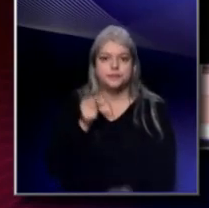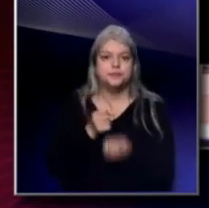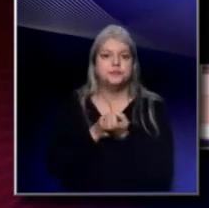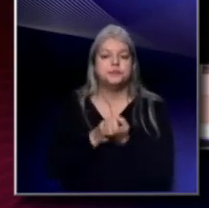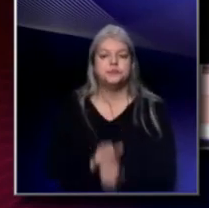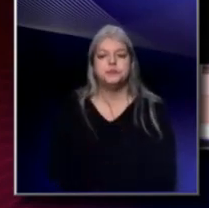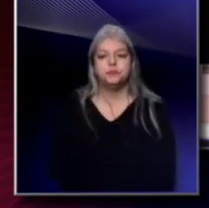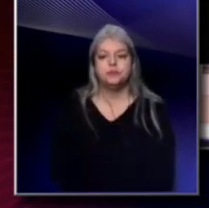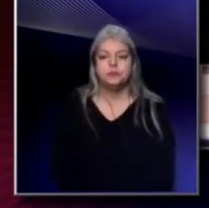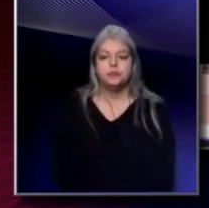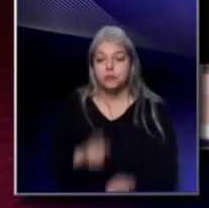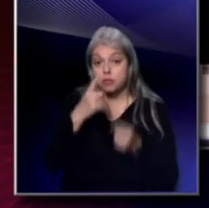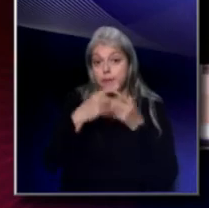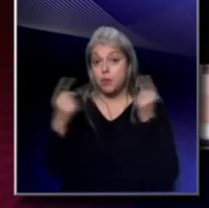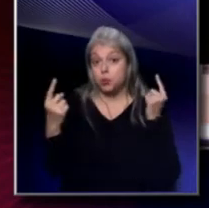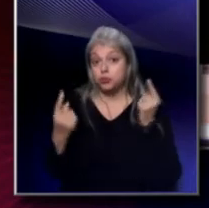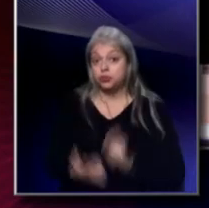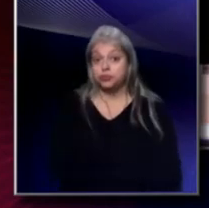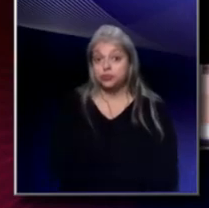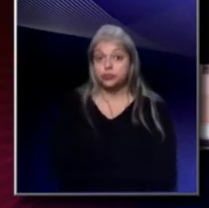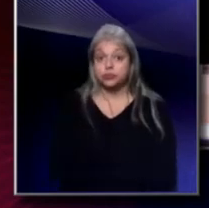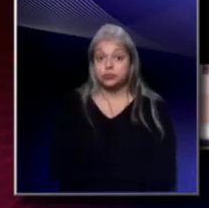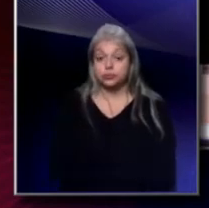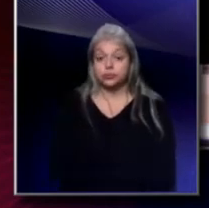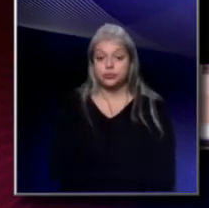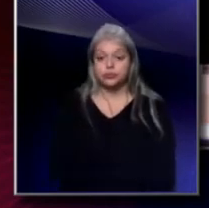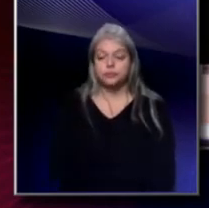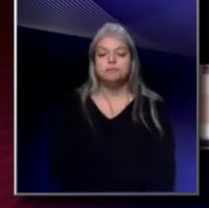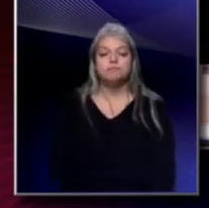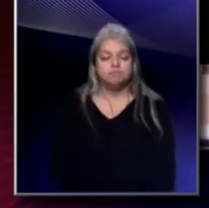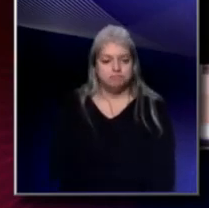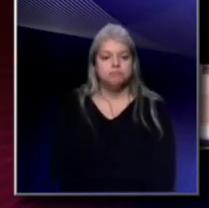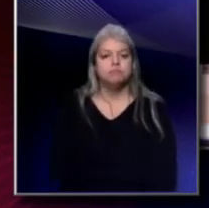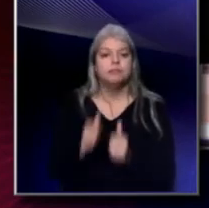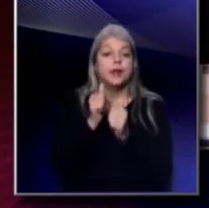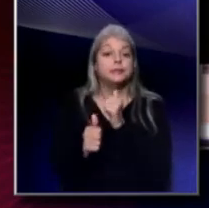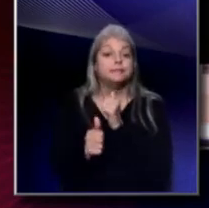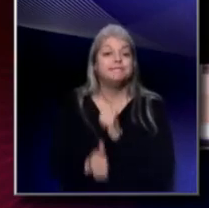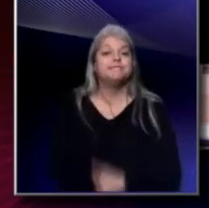Aye. Opposed? Okay, the motion moves.